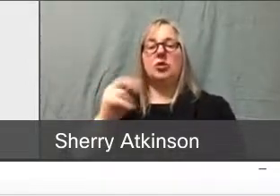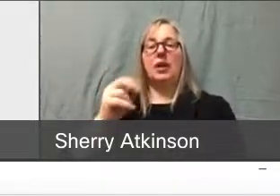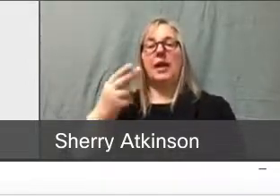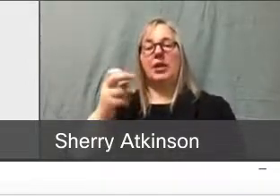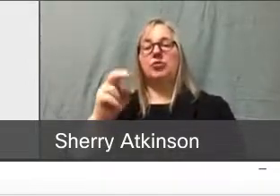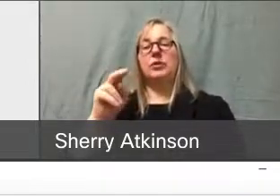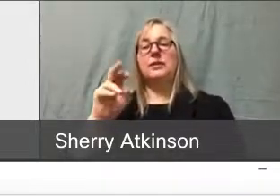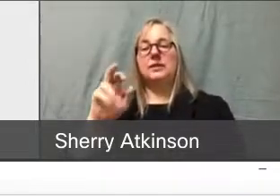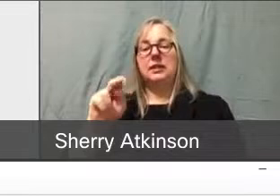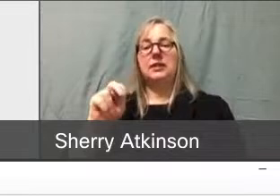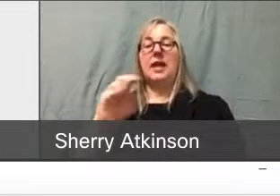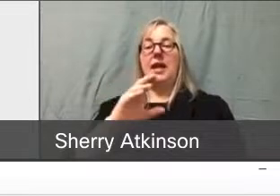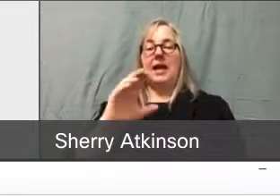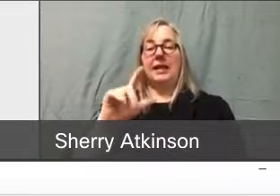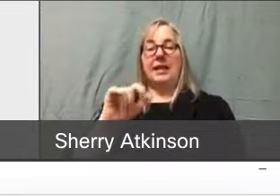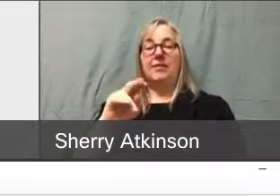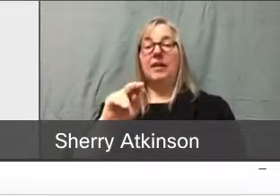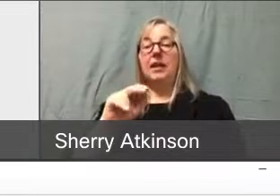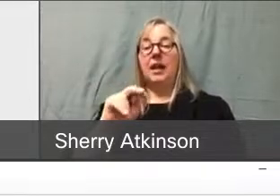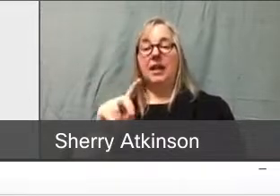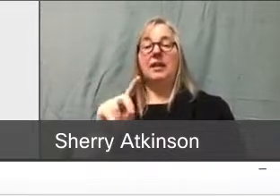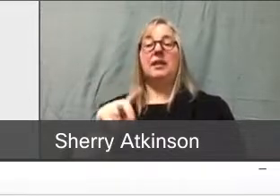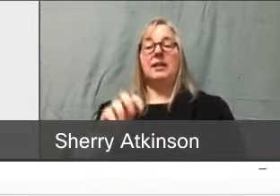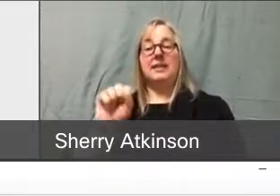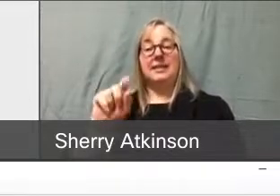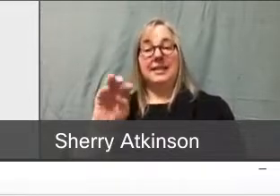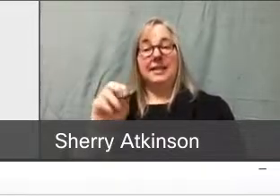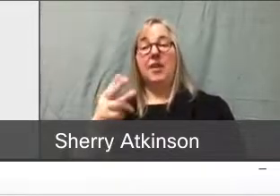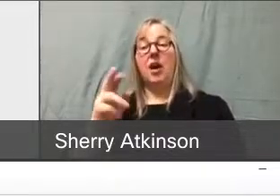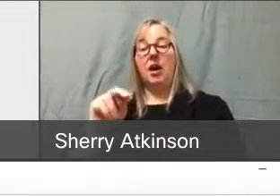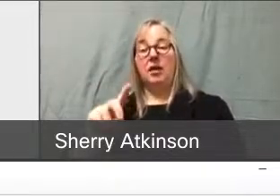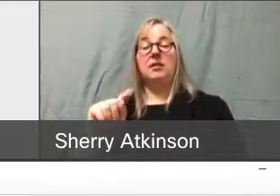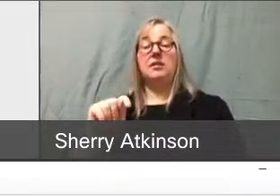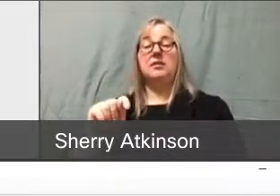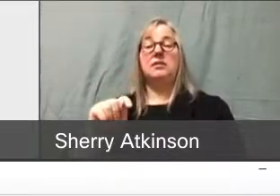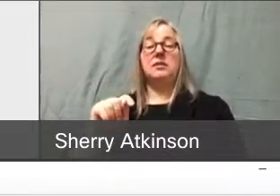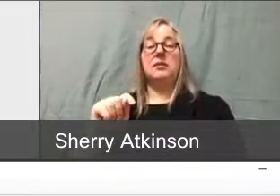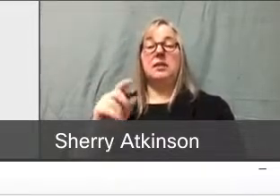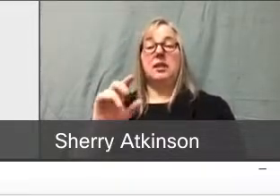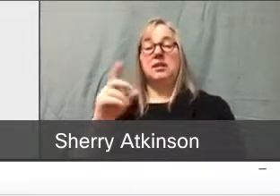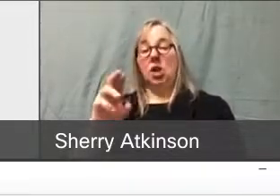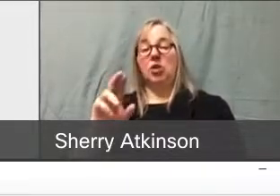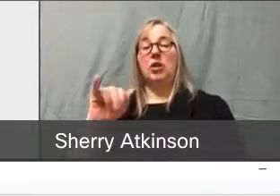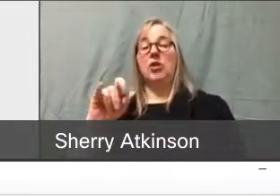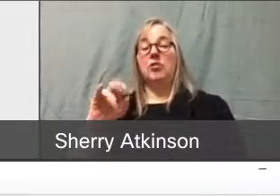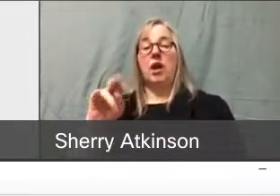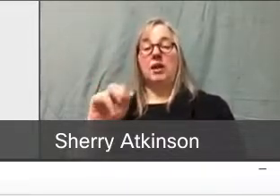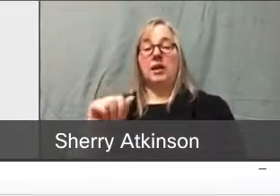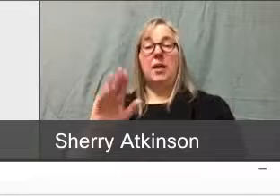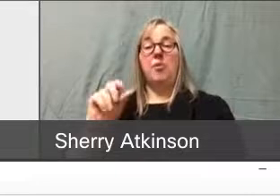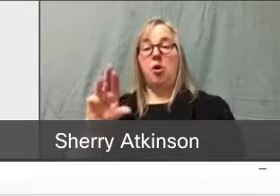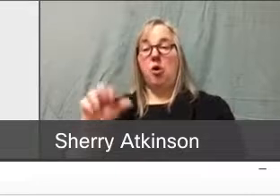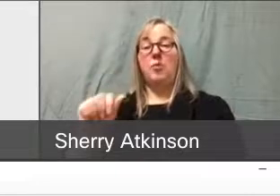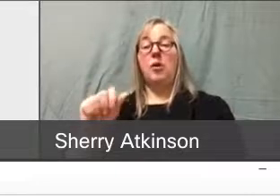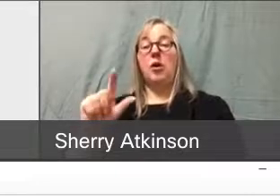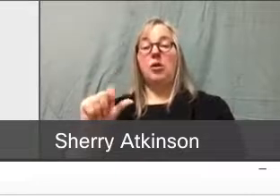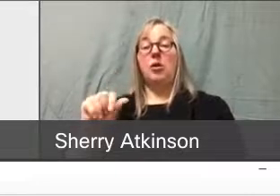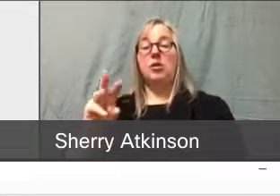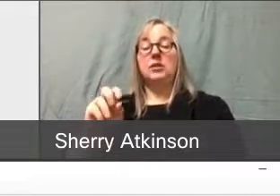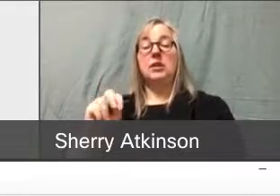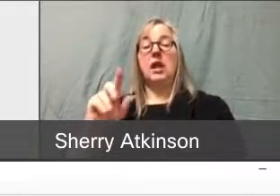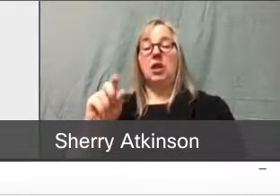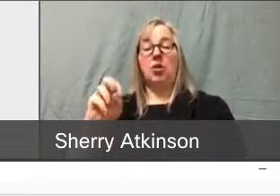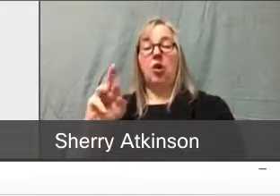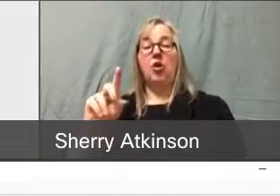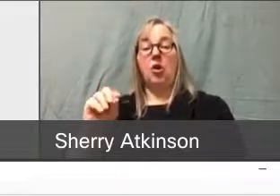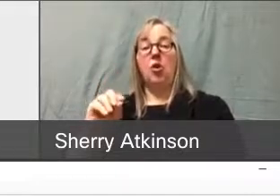Hunt, Dr. Irani, Barbara Leonardo, Steve Pointer, who's my vice chair, Hollis and myself, the